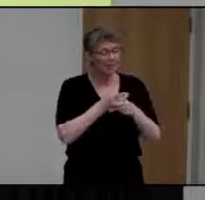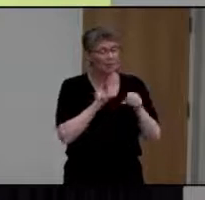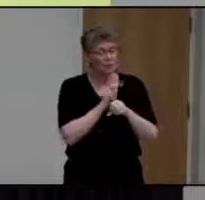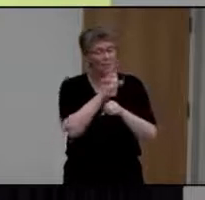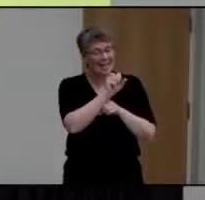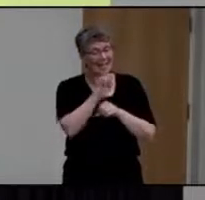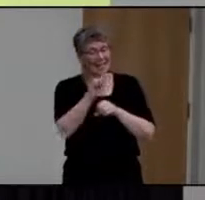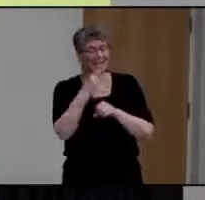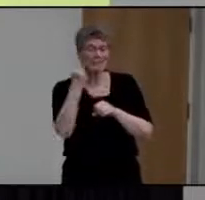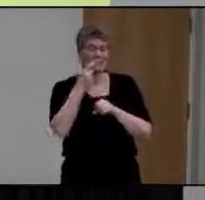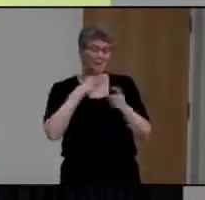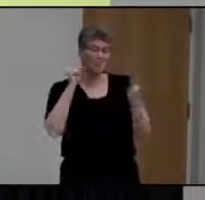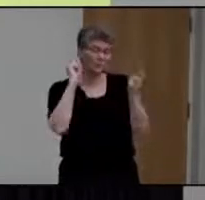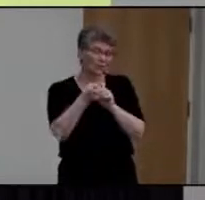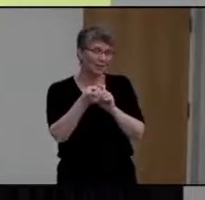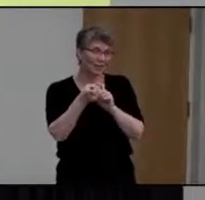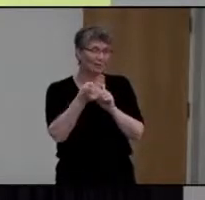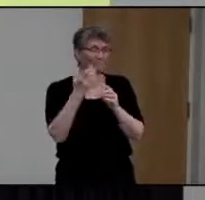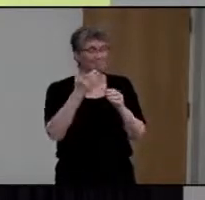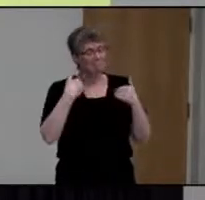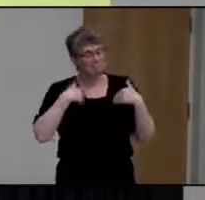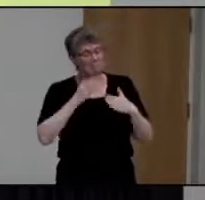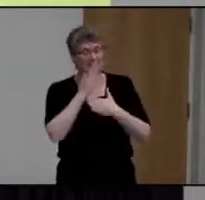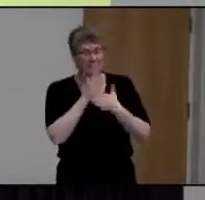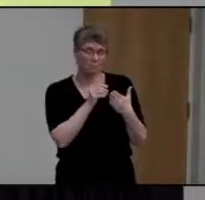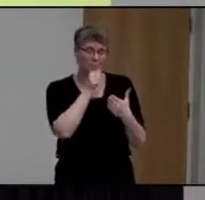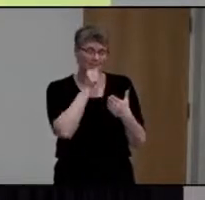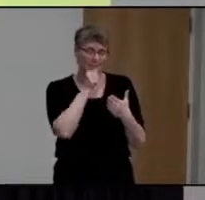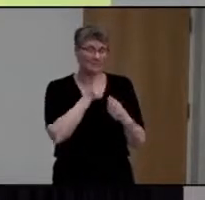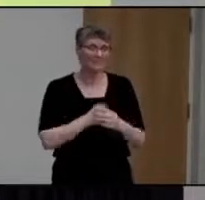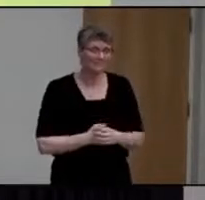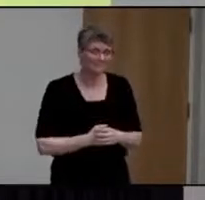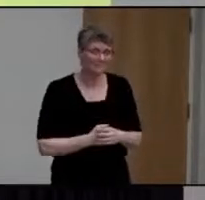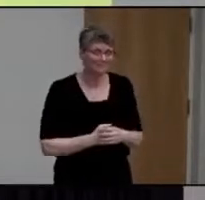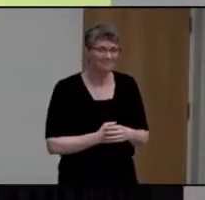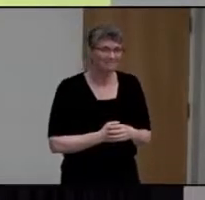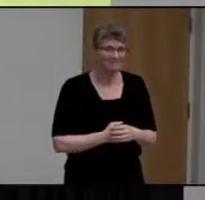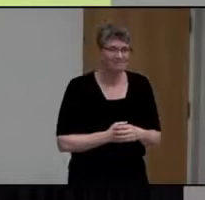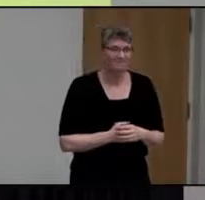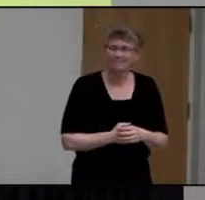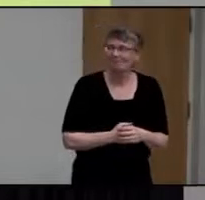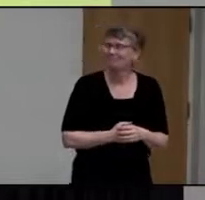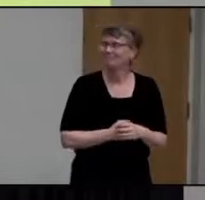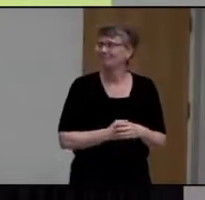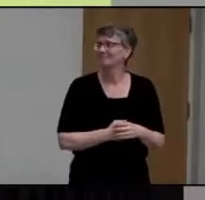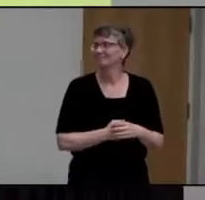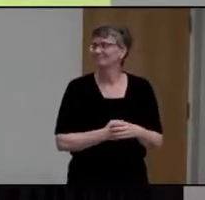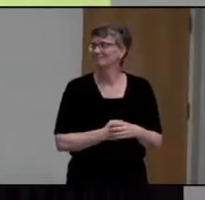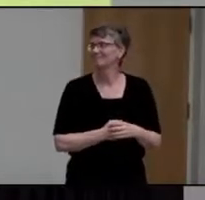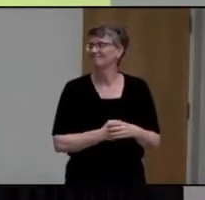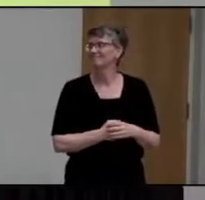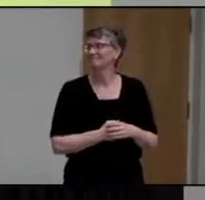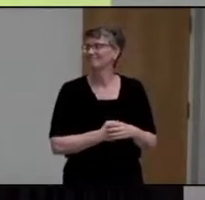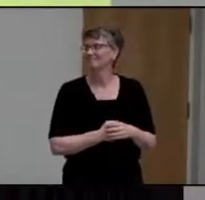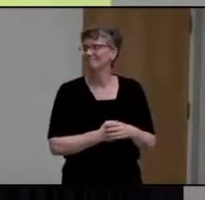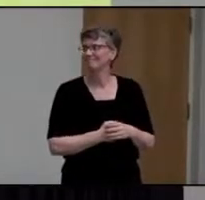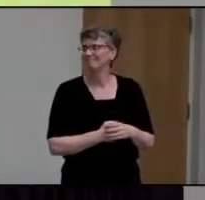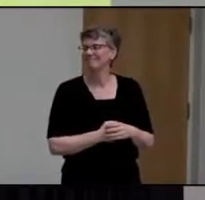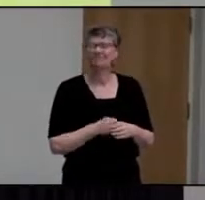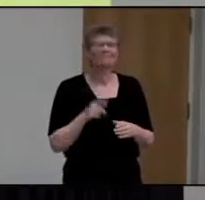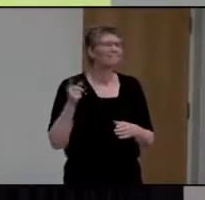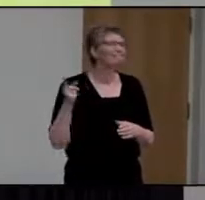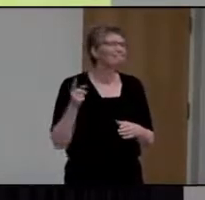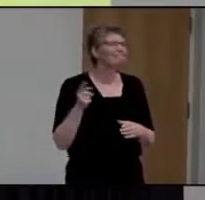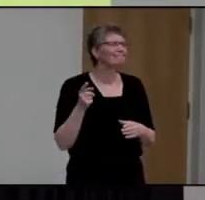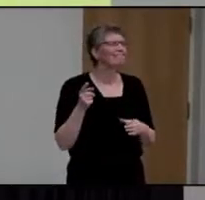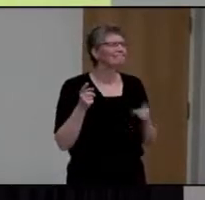I love that, and to add sort of a layperson's contribution is also you just look at contact tracing and